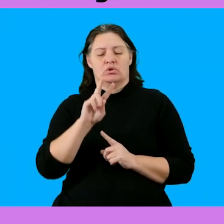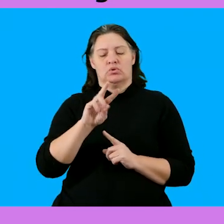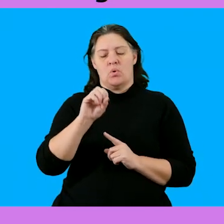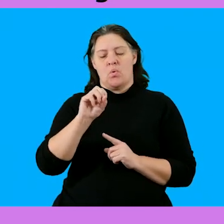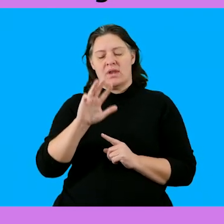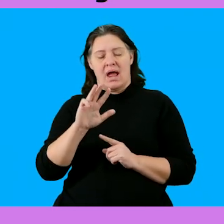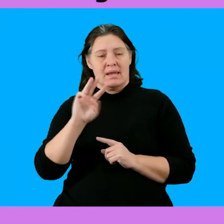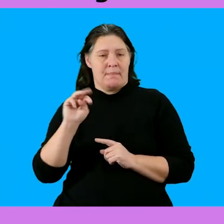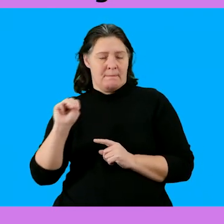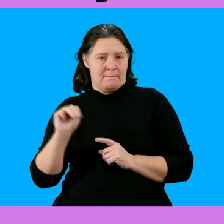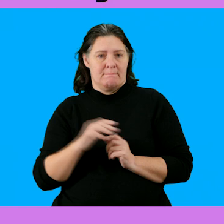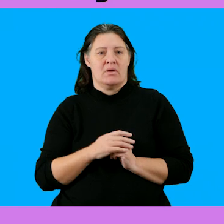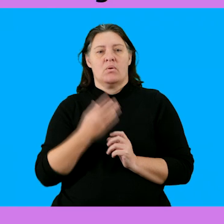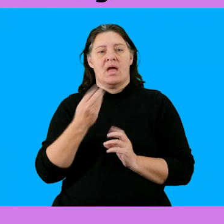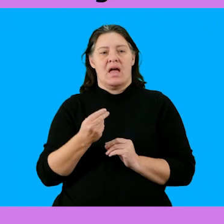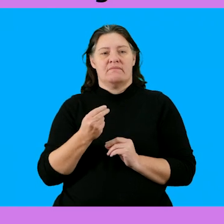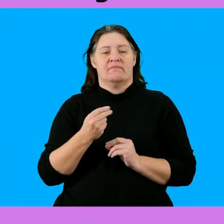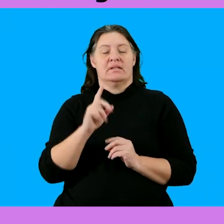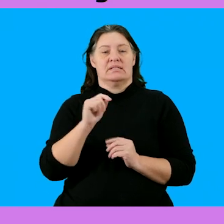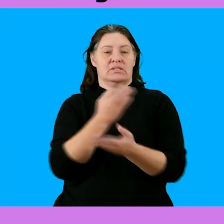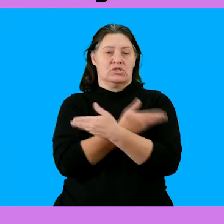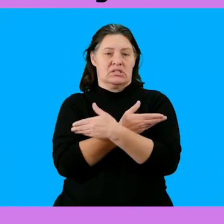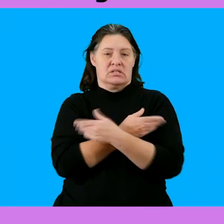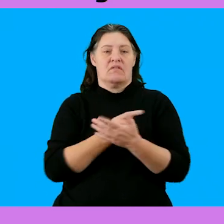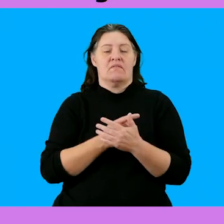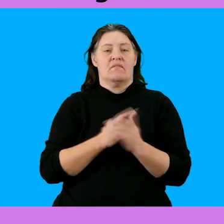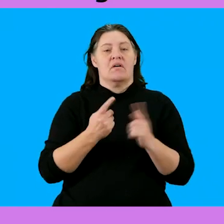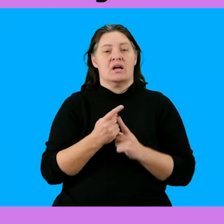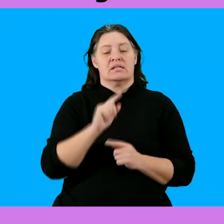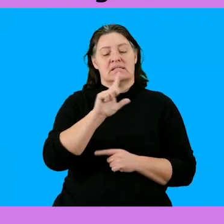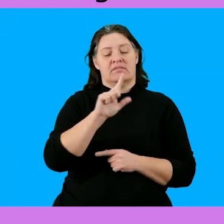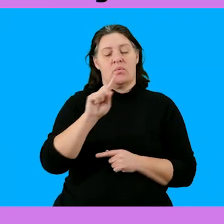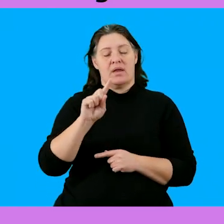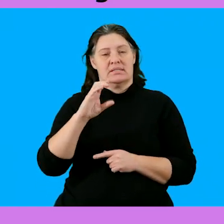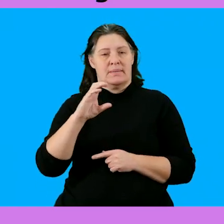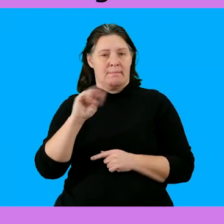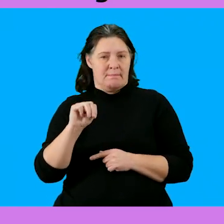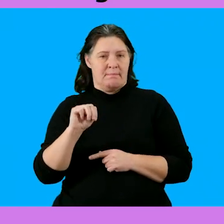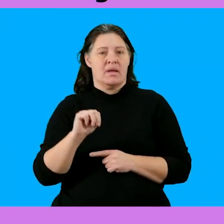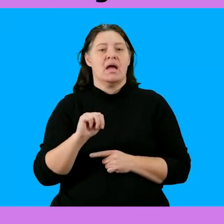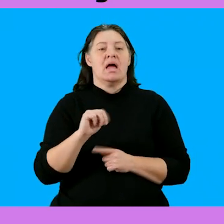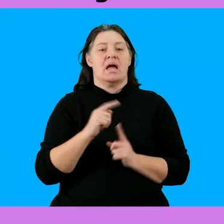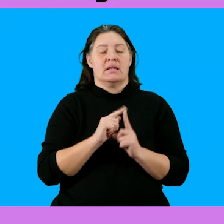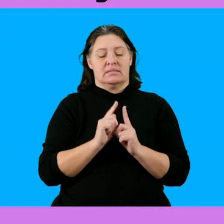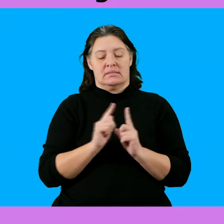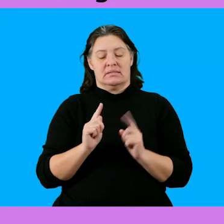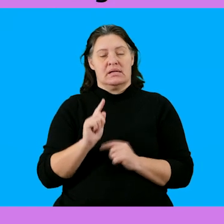by 209 millimeters. Then here we have our t-shirt with a length of 71 centimeters